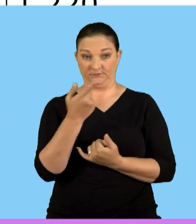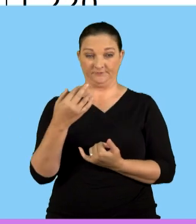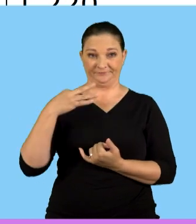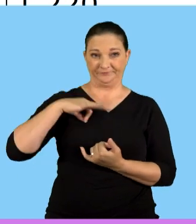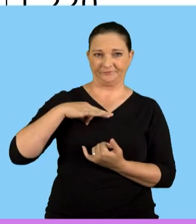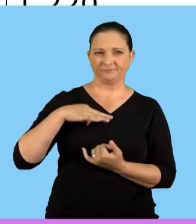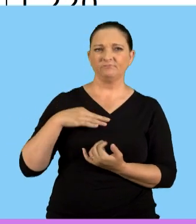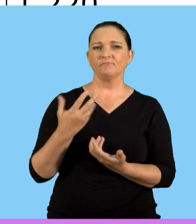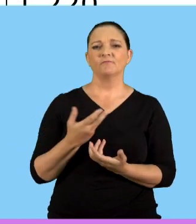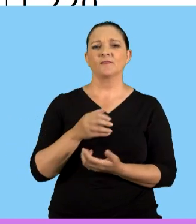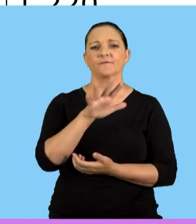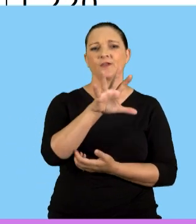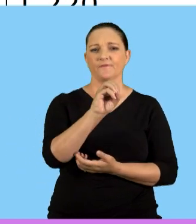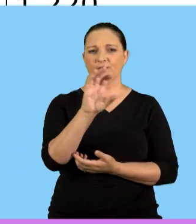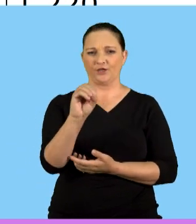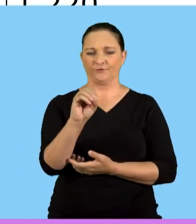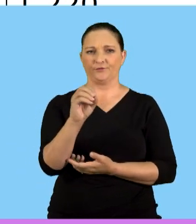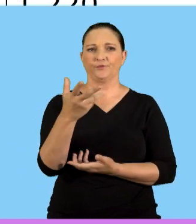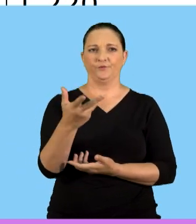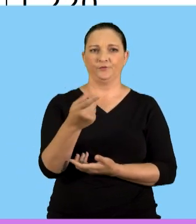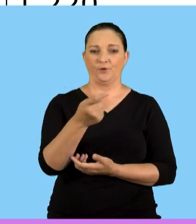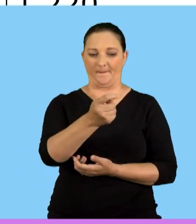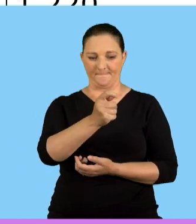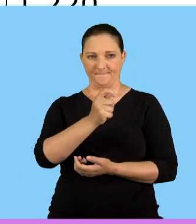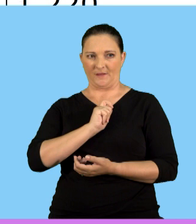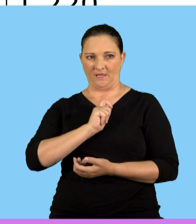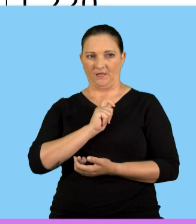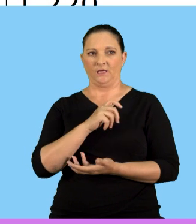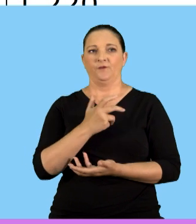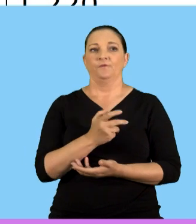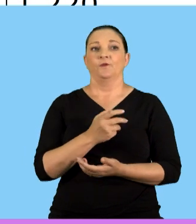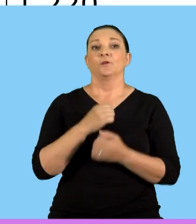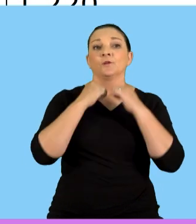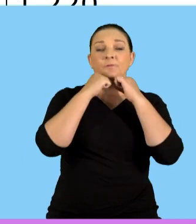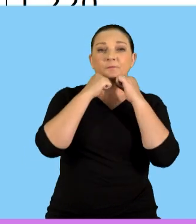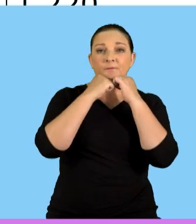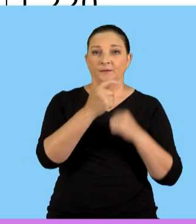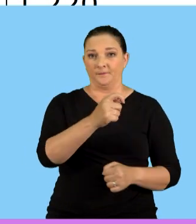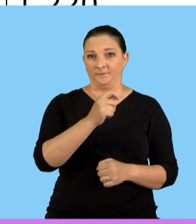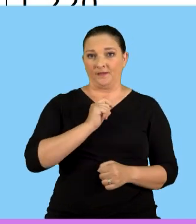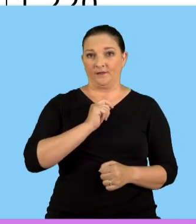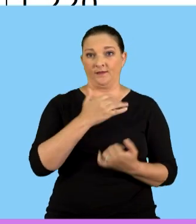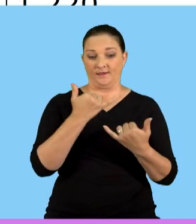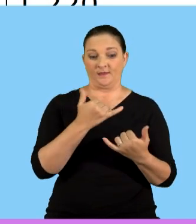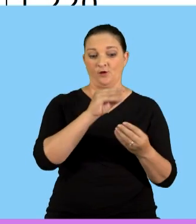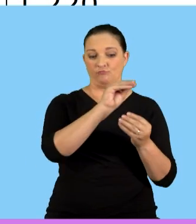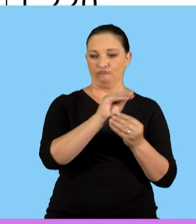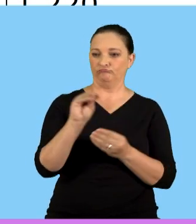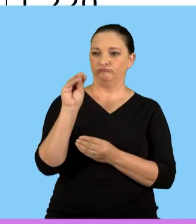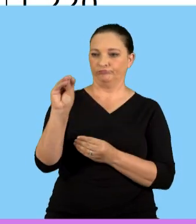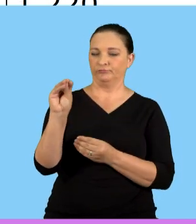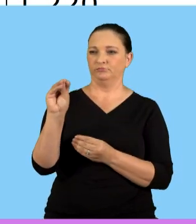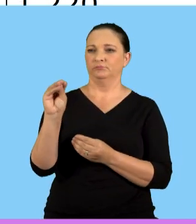particular case, there's 500 rand this person received from their parents. We carry that over to what I call